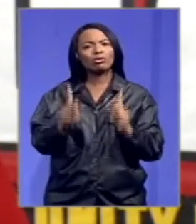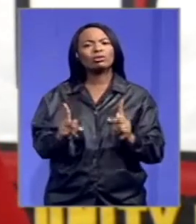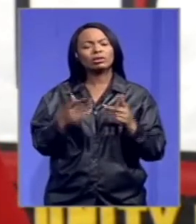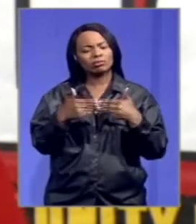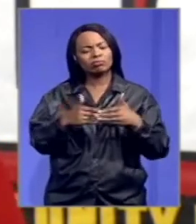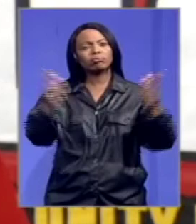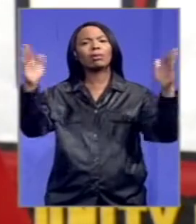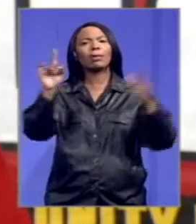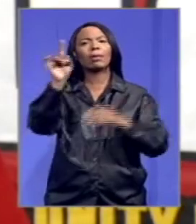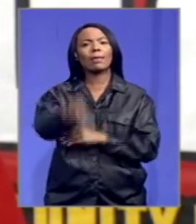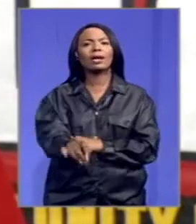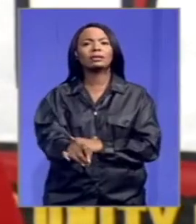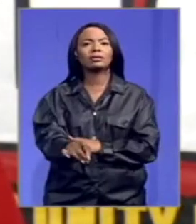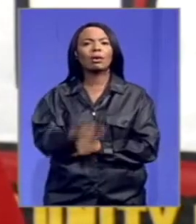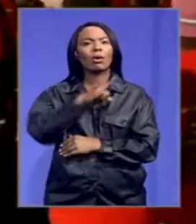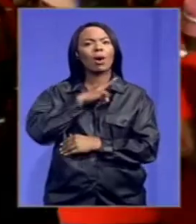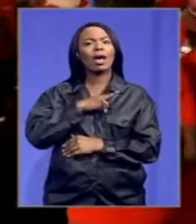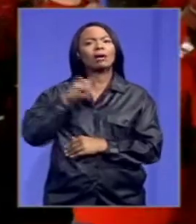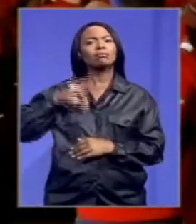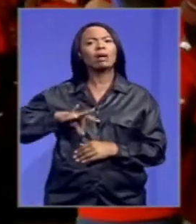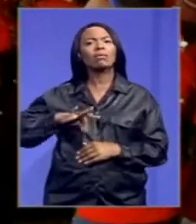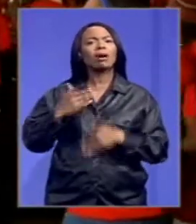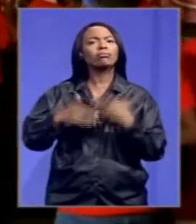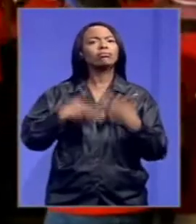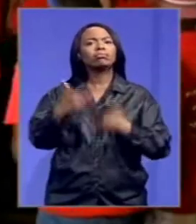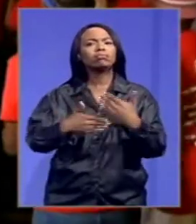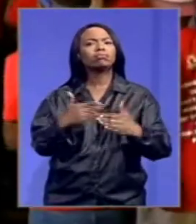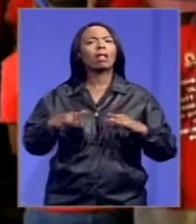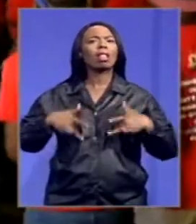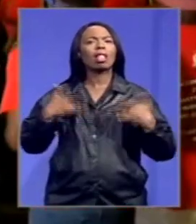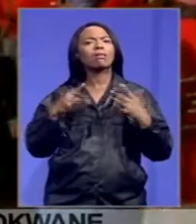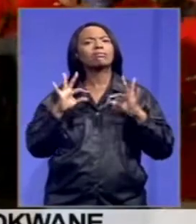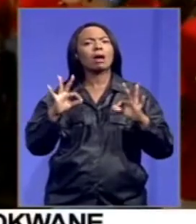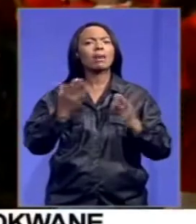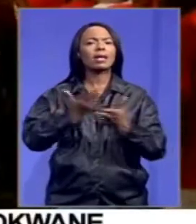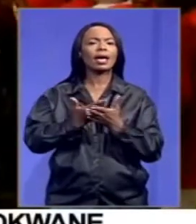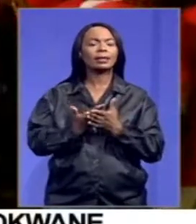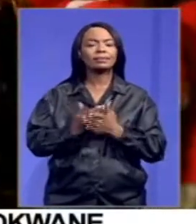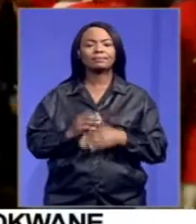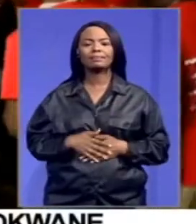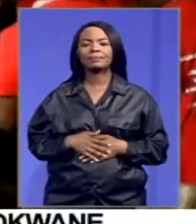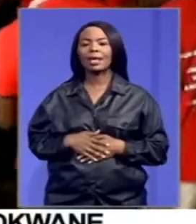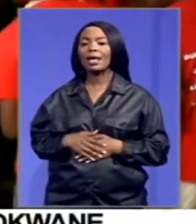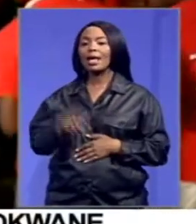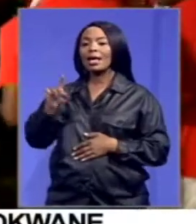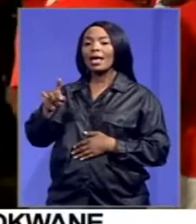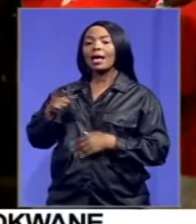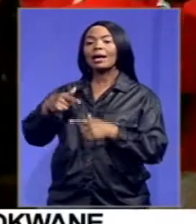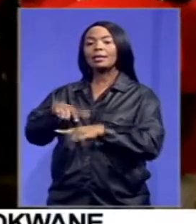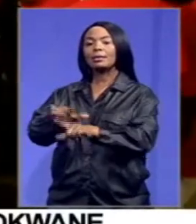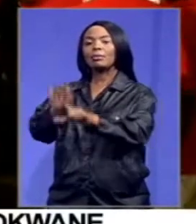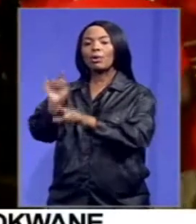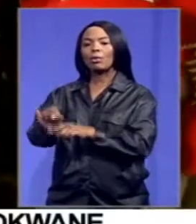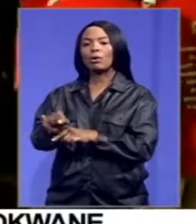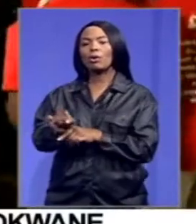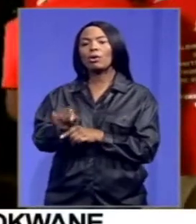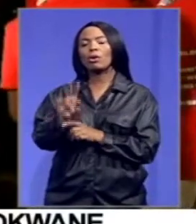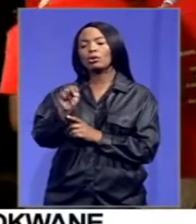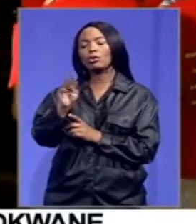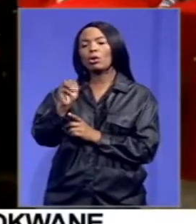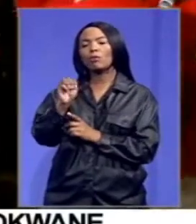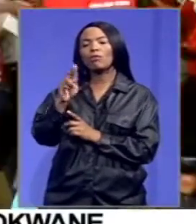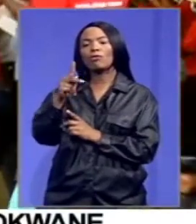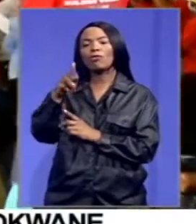basebetsi ba kgone ho phela. Ha re le ba Limpopo, mopresidente a tshwere mokobobo wa SAFTU Nomvume